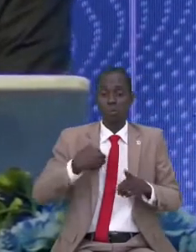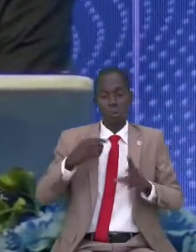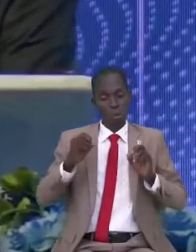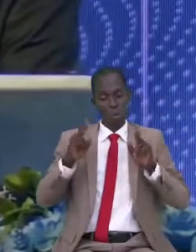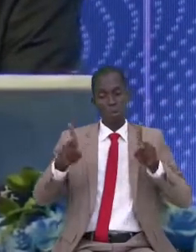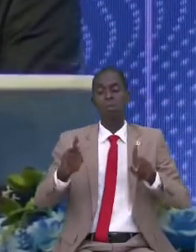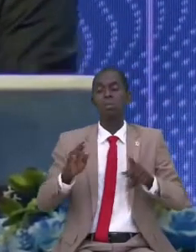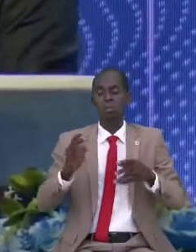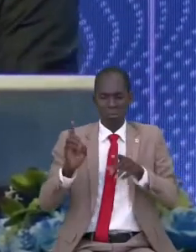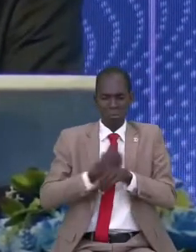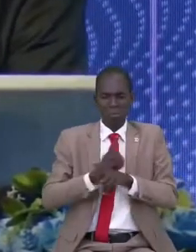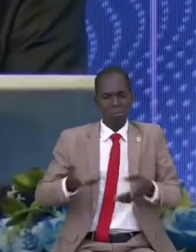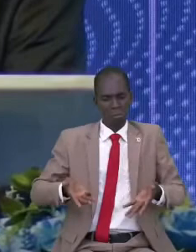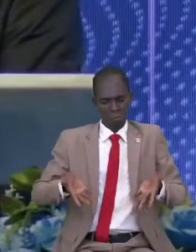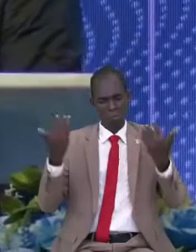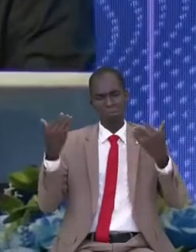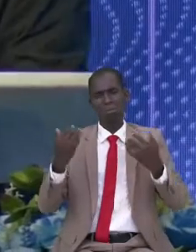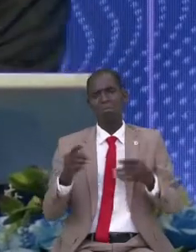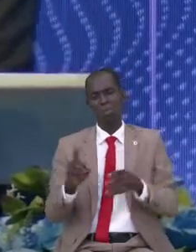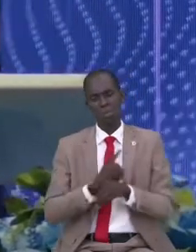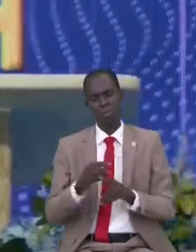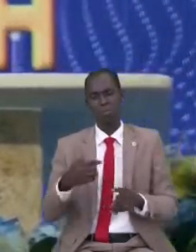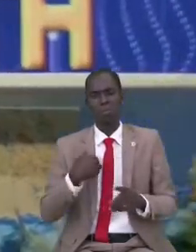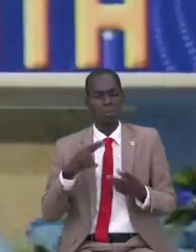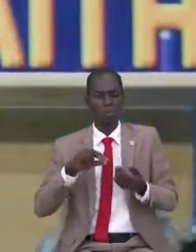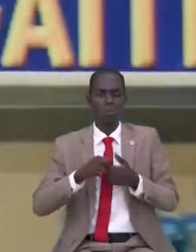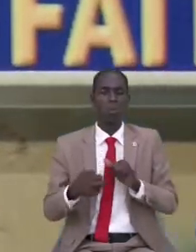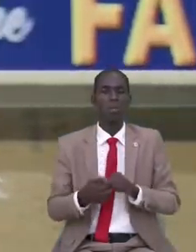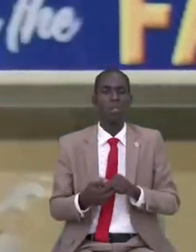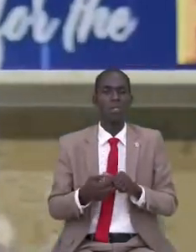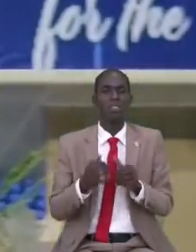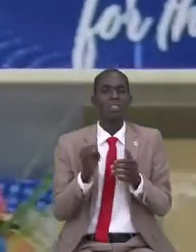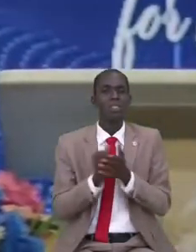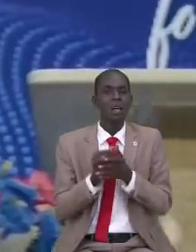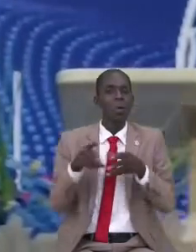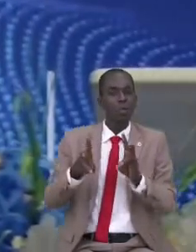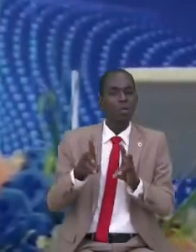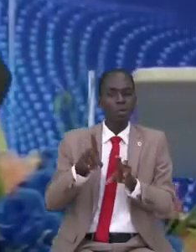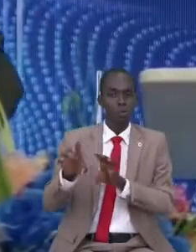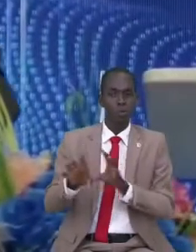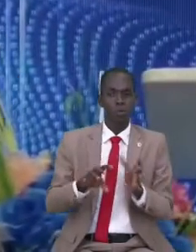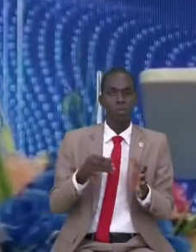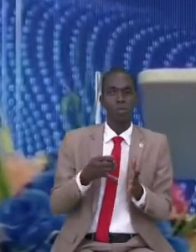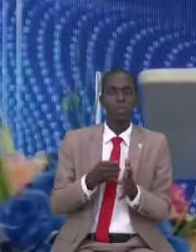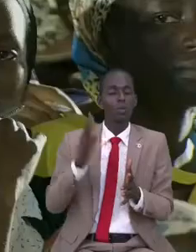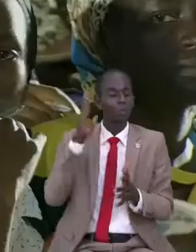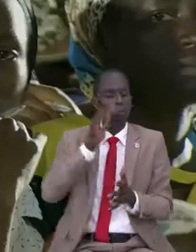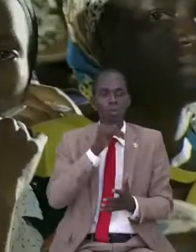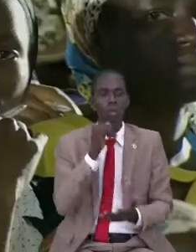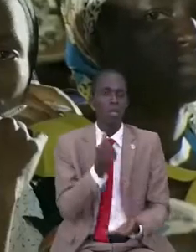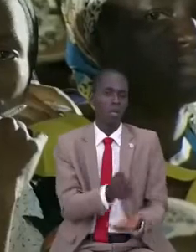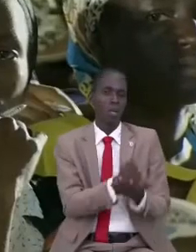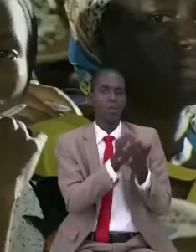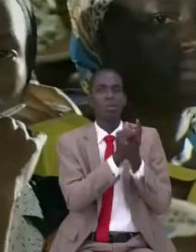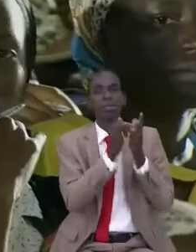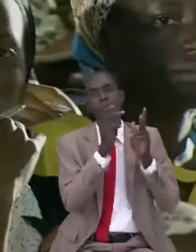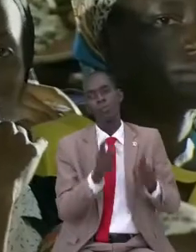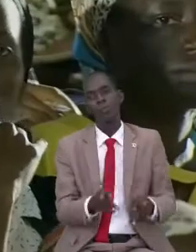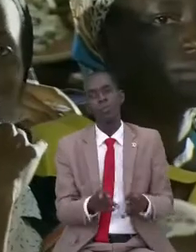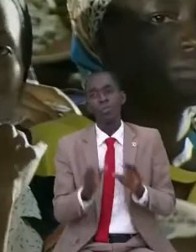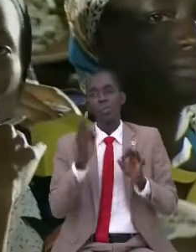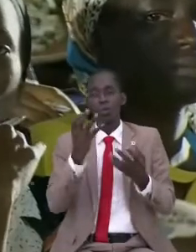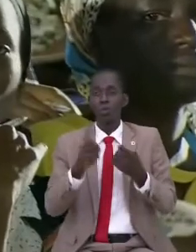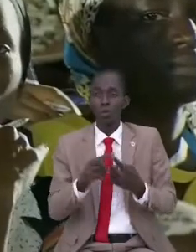I'm available. I'm here, go ahead. That method does not help. If you want to